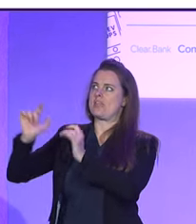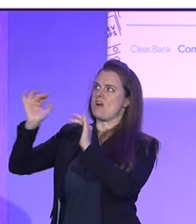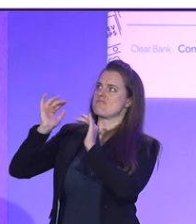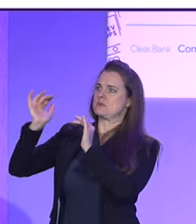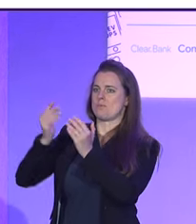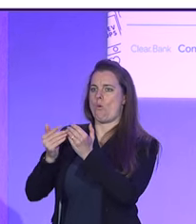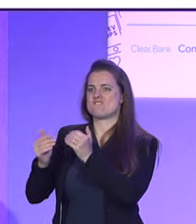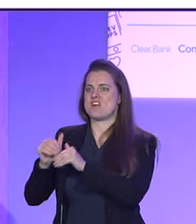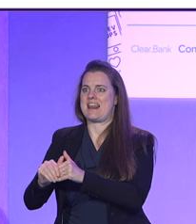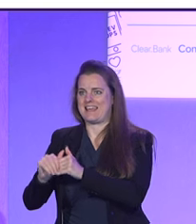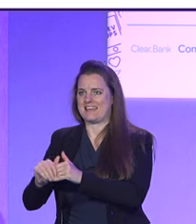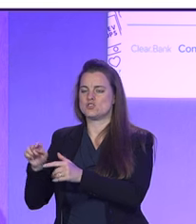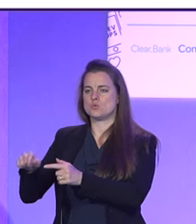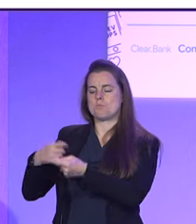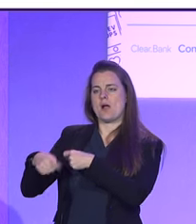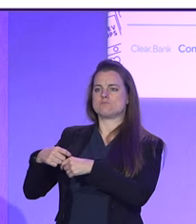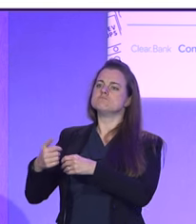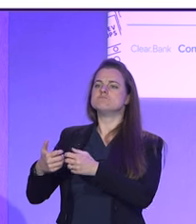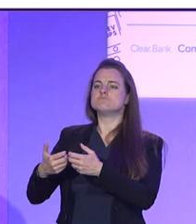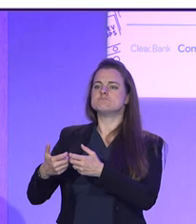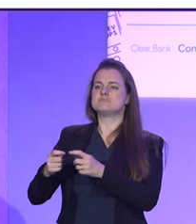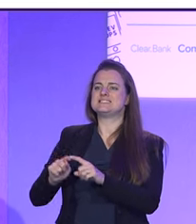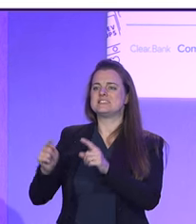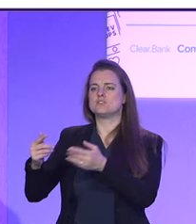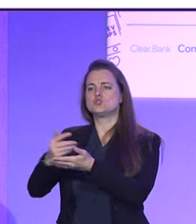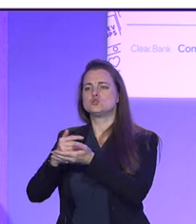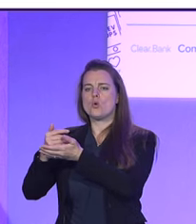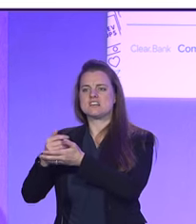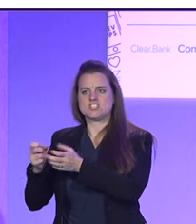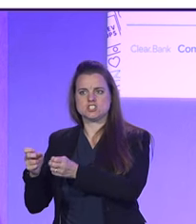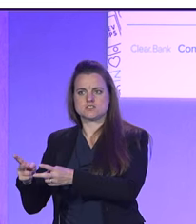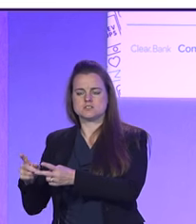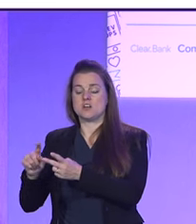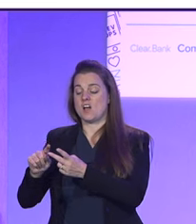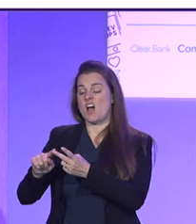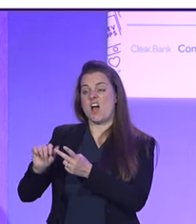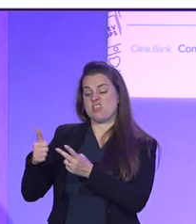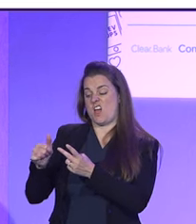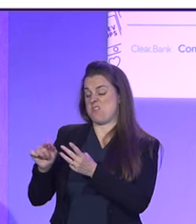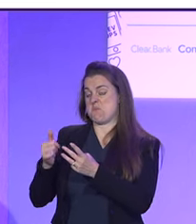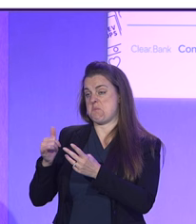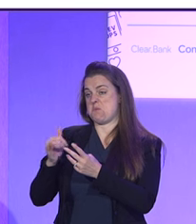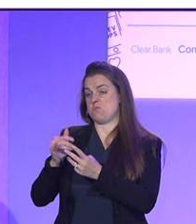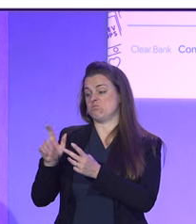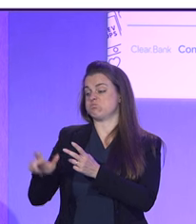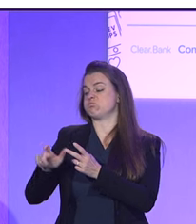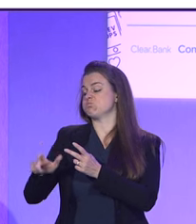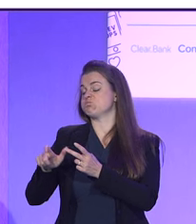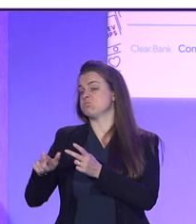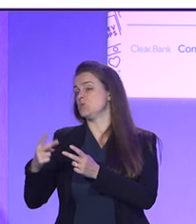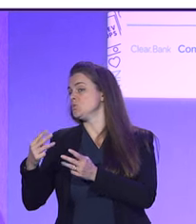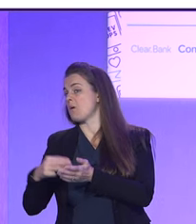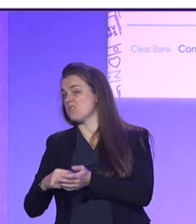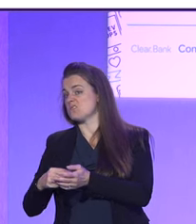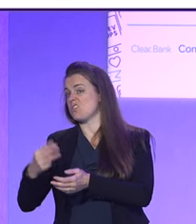single availability zone. And if you need then to transition the data maybe after, you know, 2 months, 3 months,